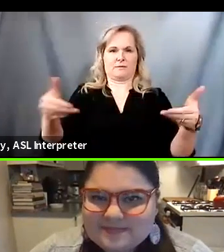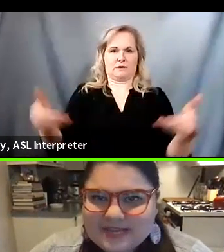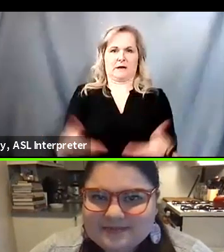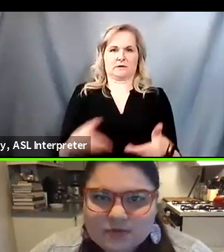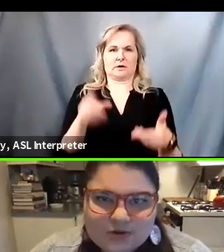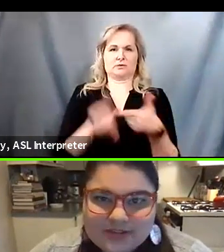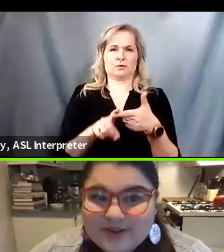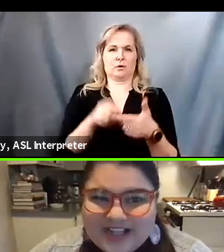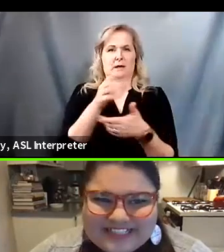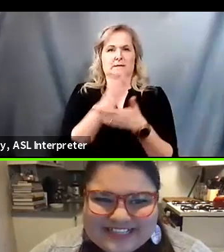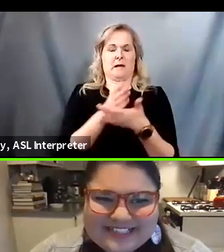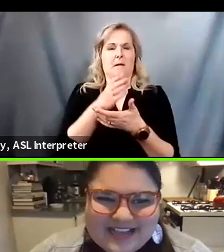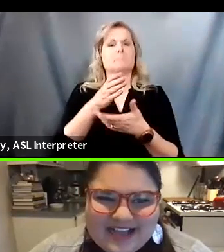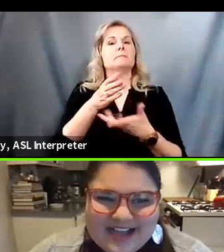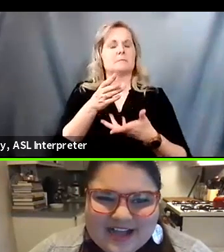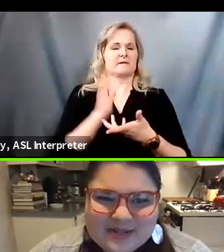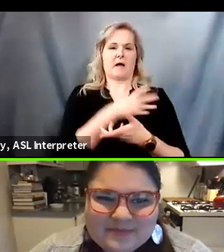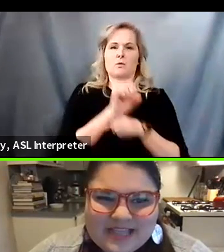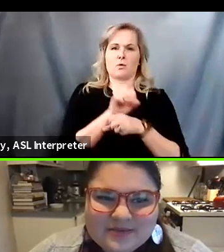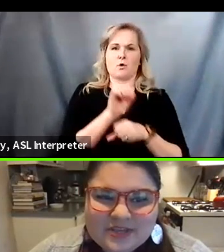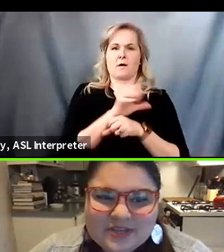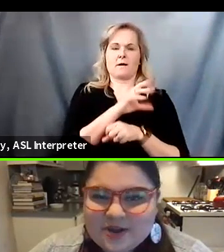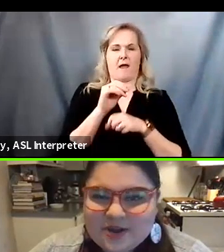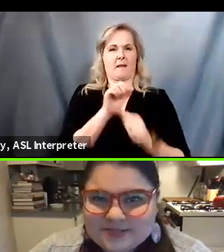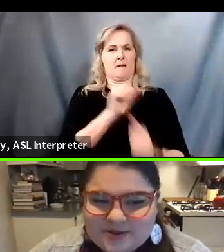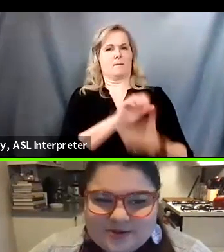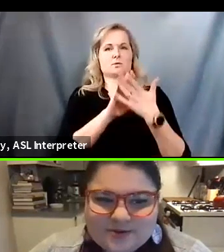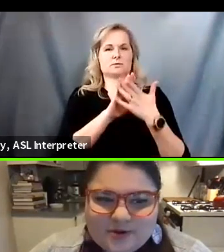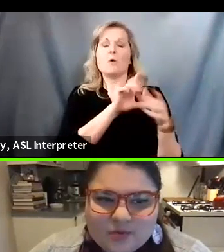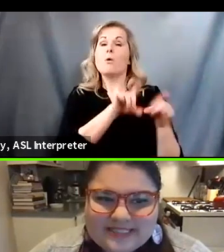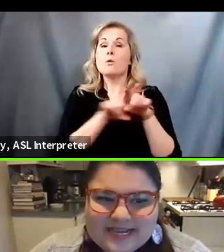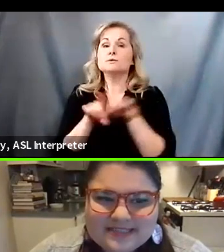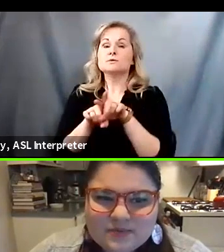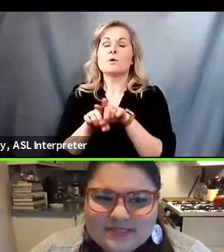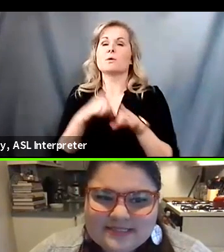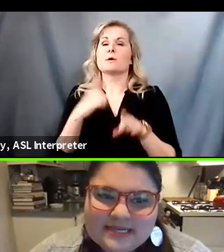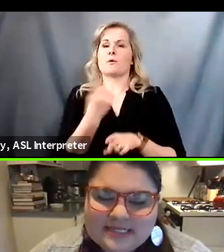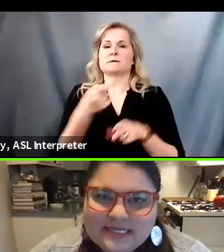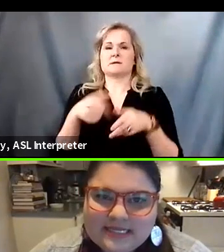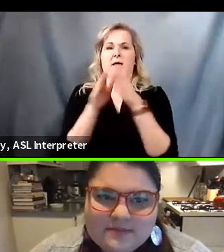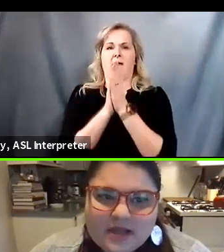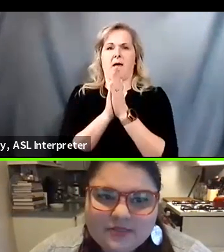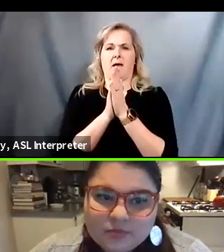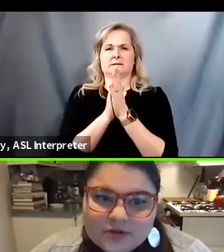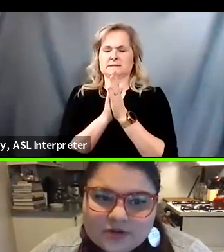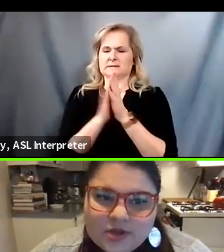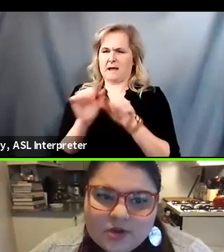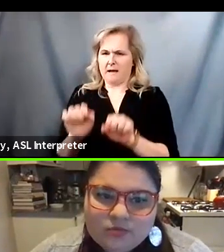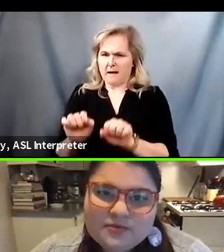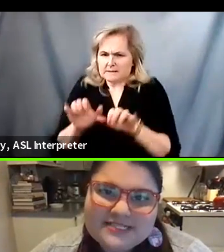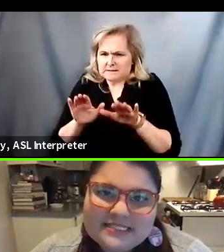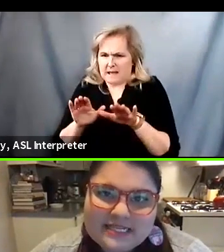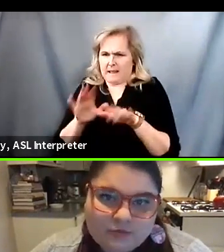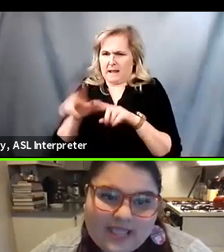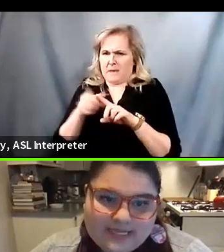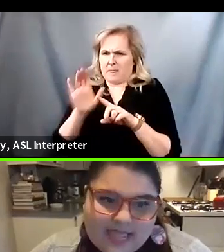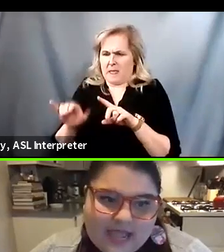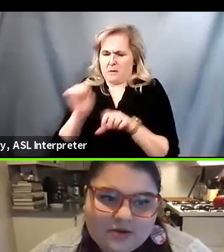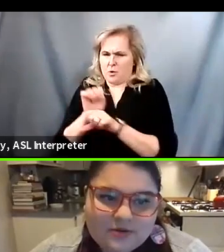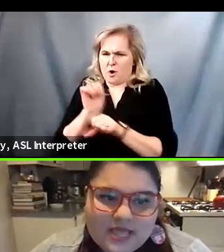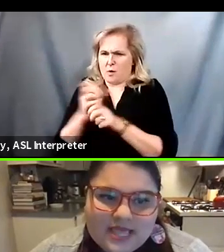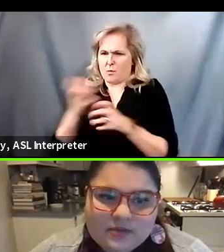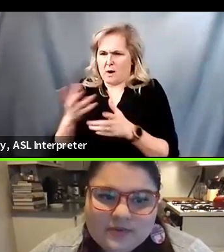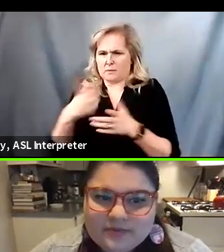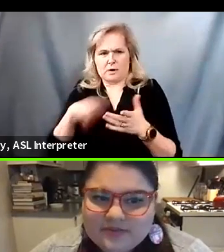some aspect of our work and practice. And then we also always ask what's unsettling about the work we're presenting right